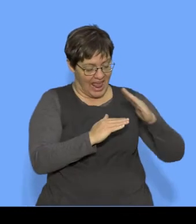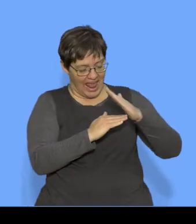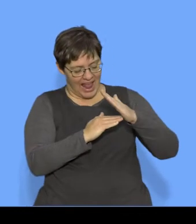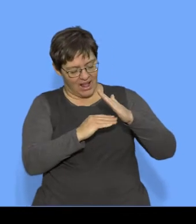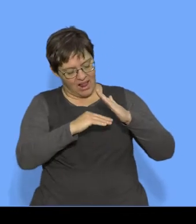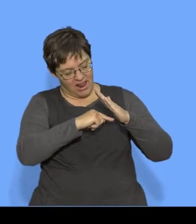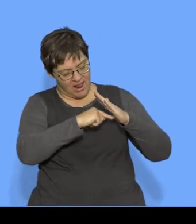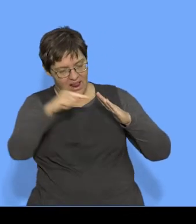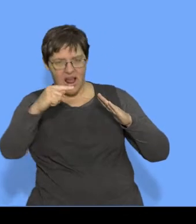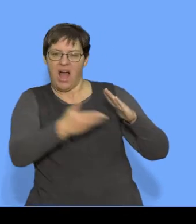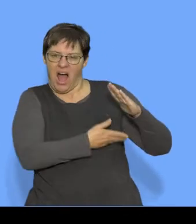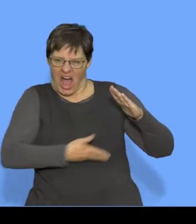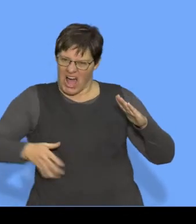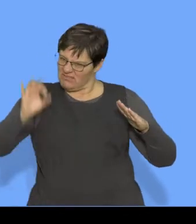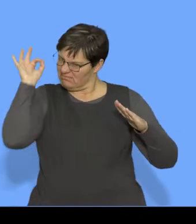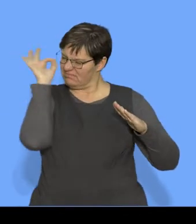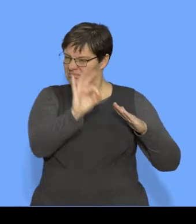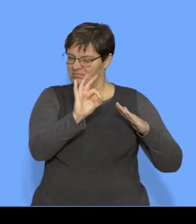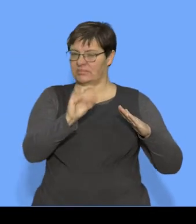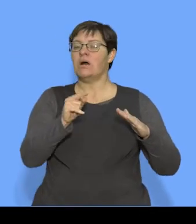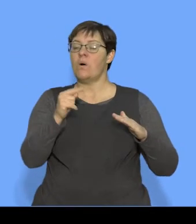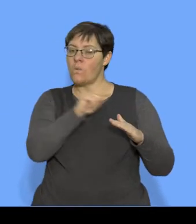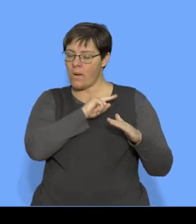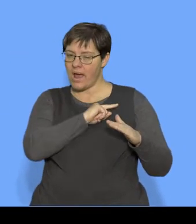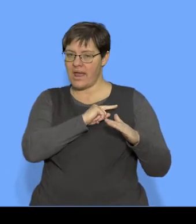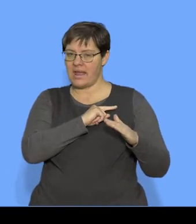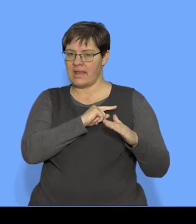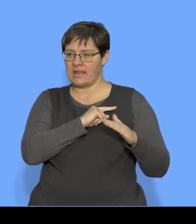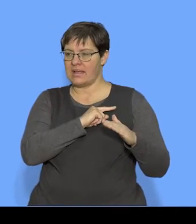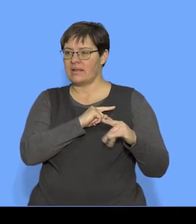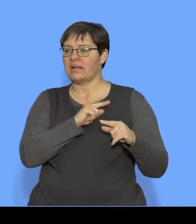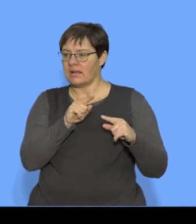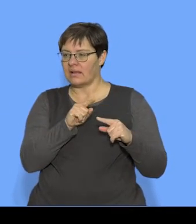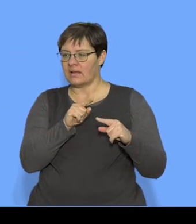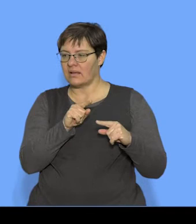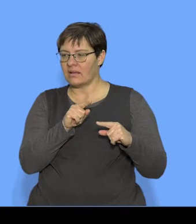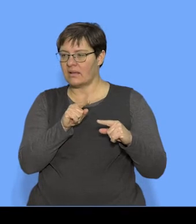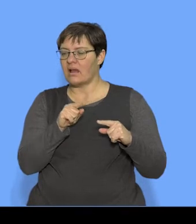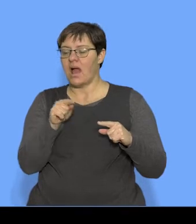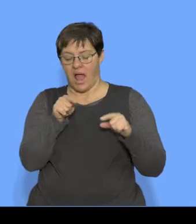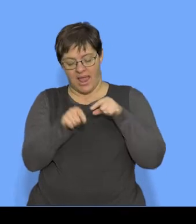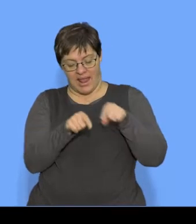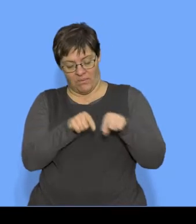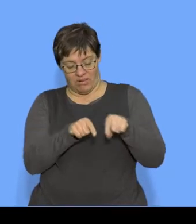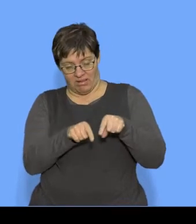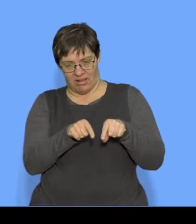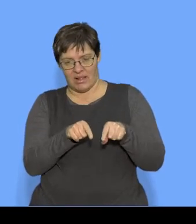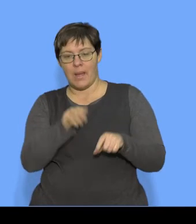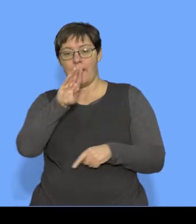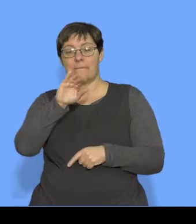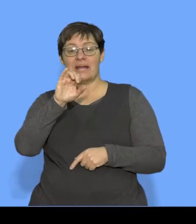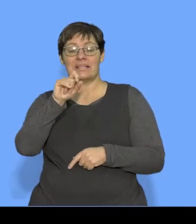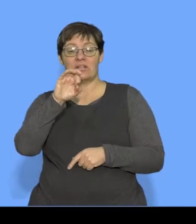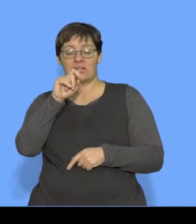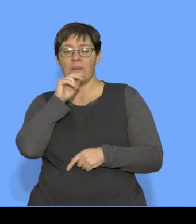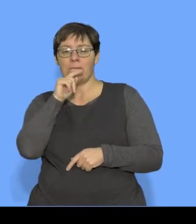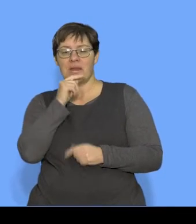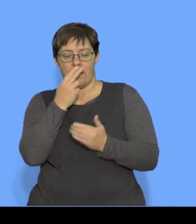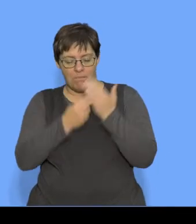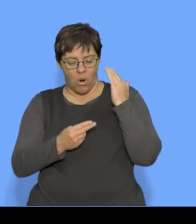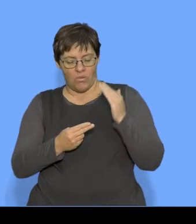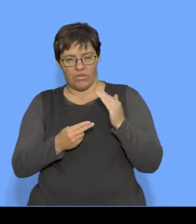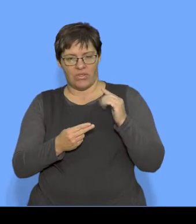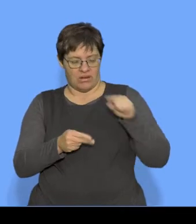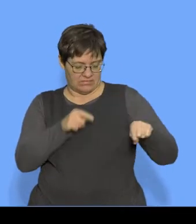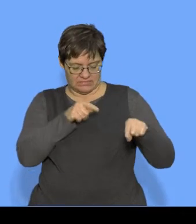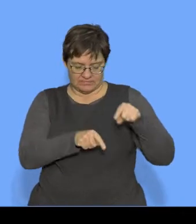Remember the opposite angles of a palm are equal to each other. So if they are bisected, it means they are both cut